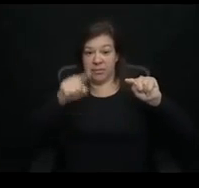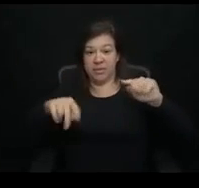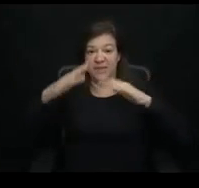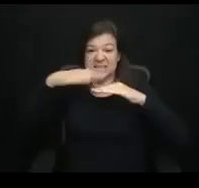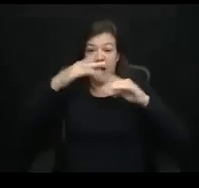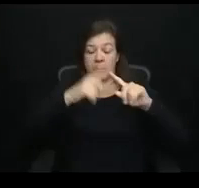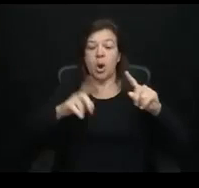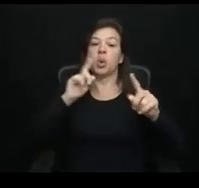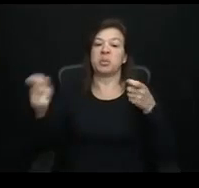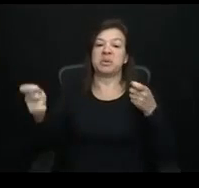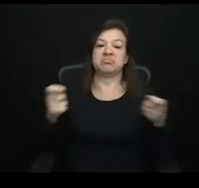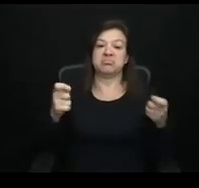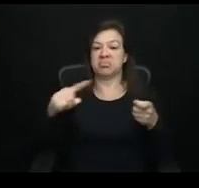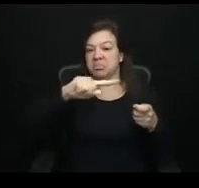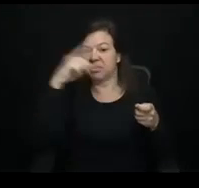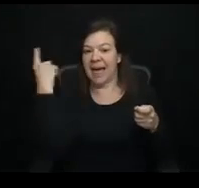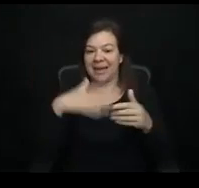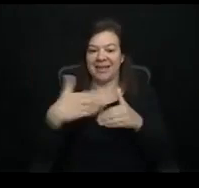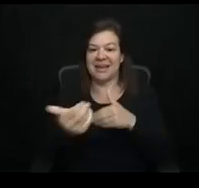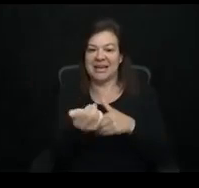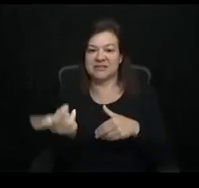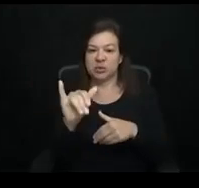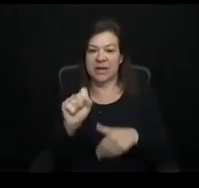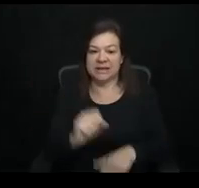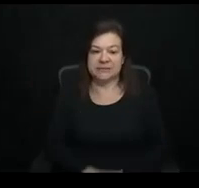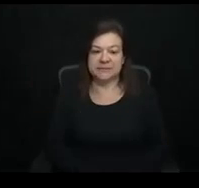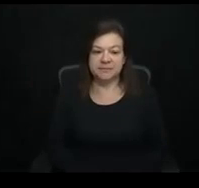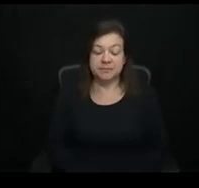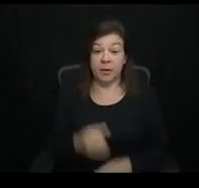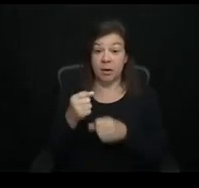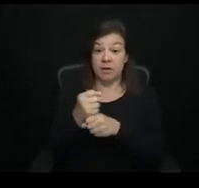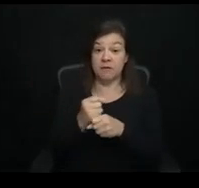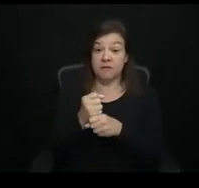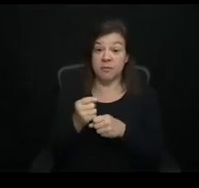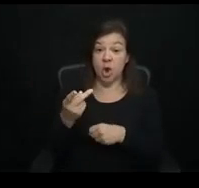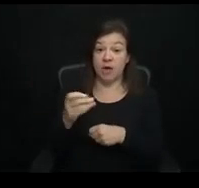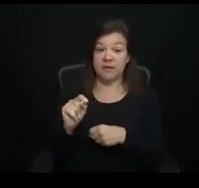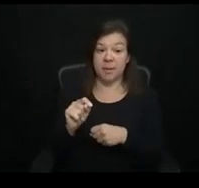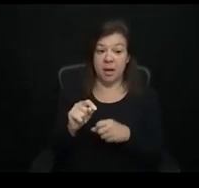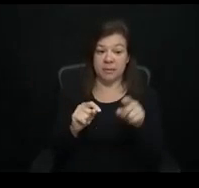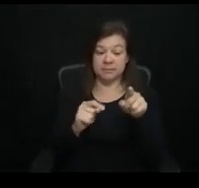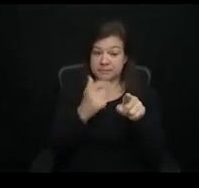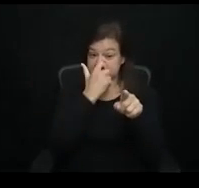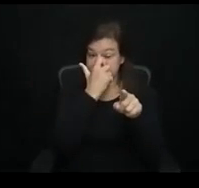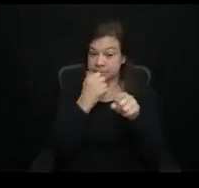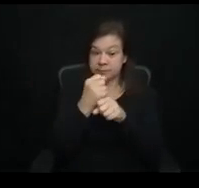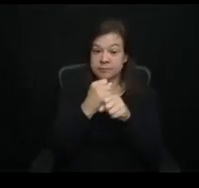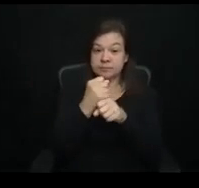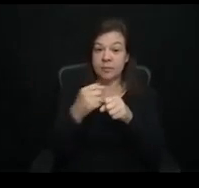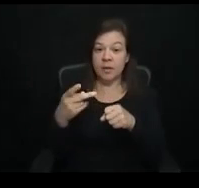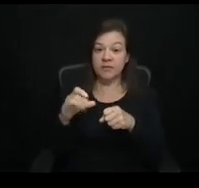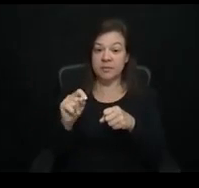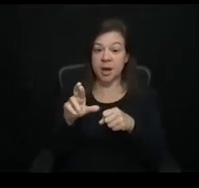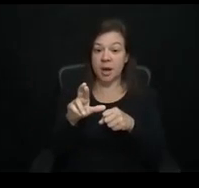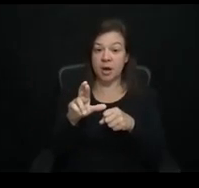days. So that's good news also. From Coffee Pot down to, here's the Coffee Pot Road right here. As you can see,